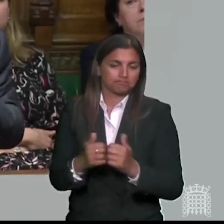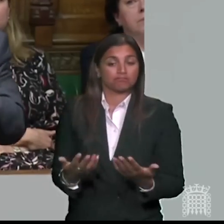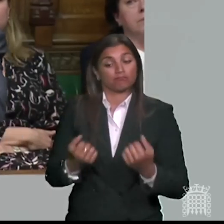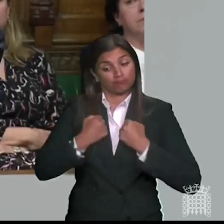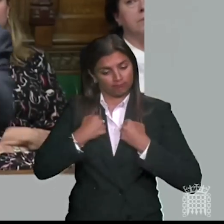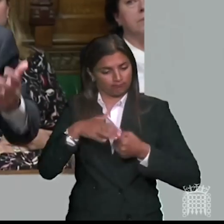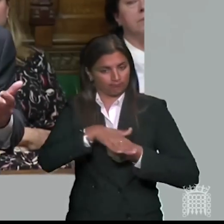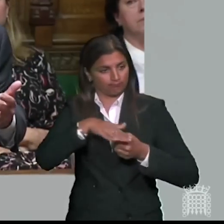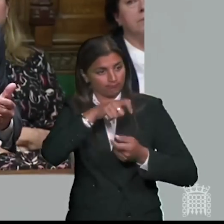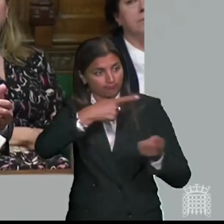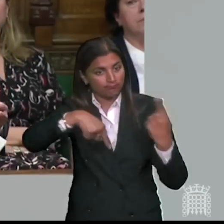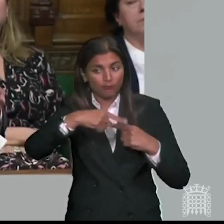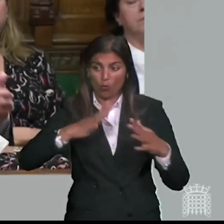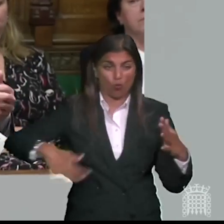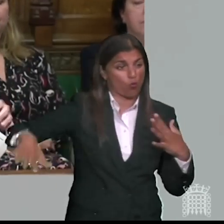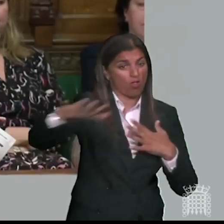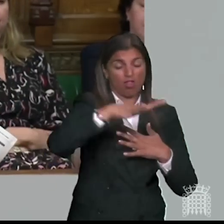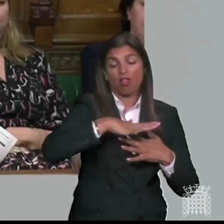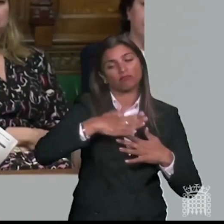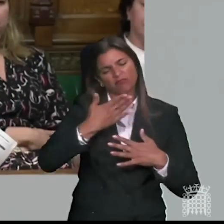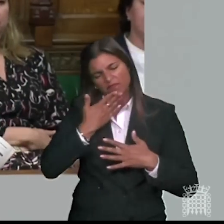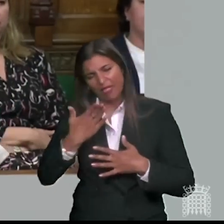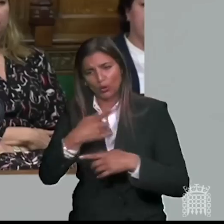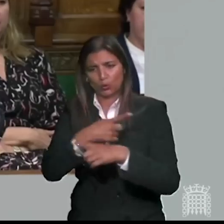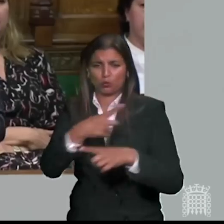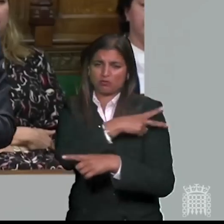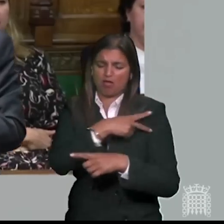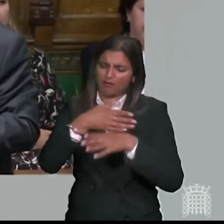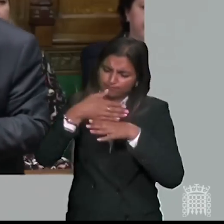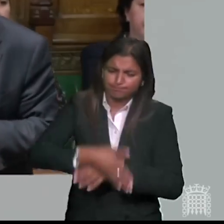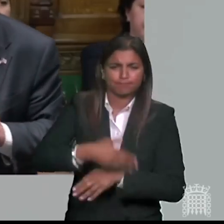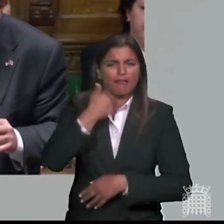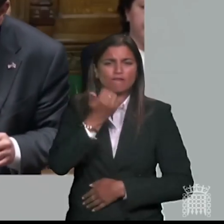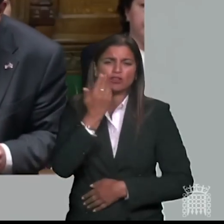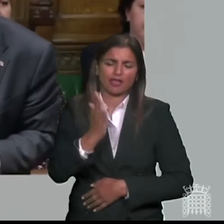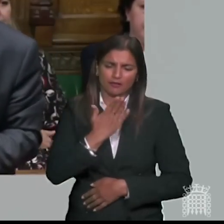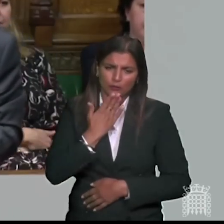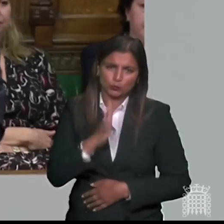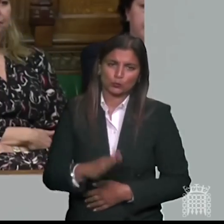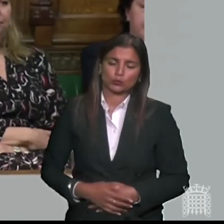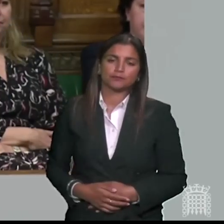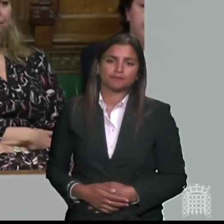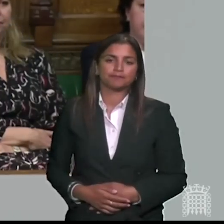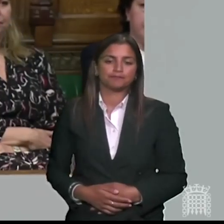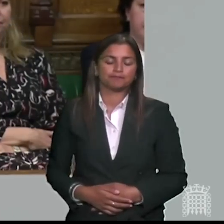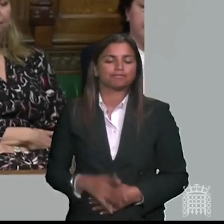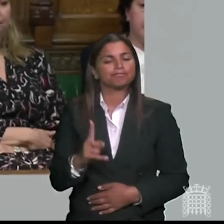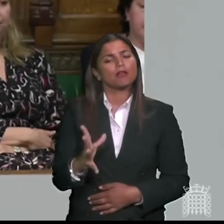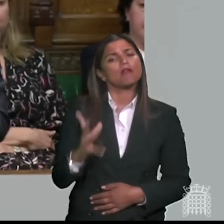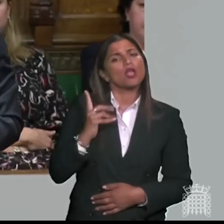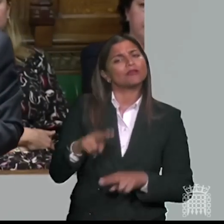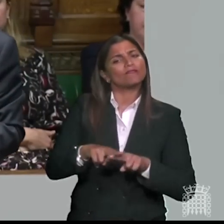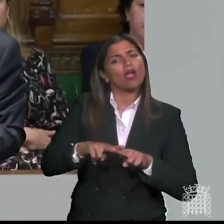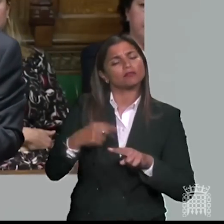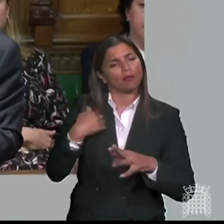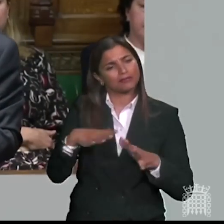my constituents and all our constituents, thank them for the work they do day in and day out. Last Friday, Mr. Speaker, I met with